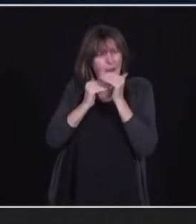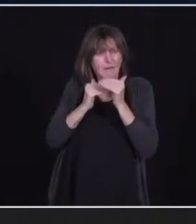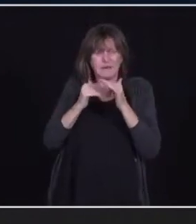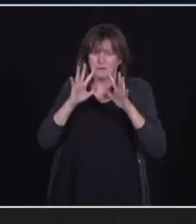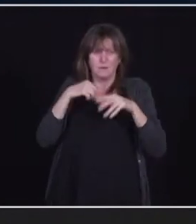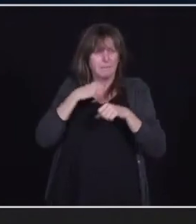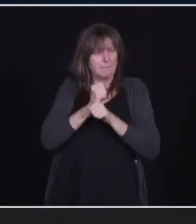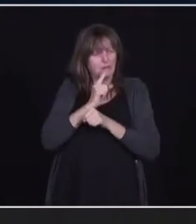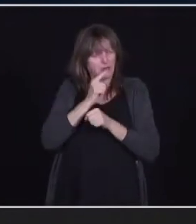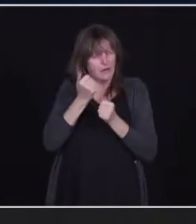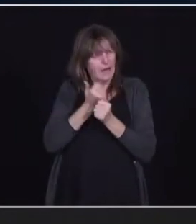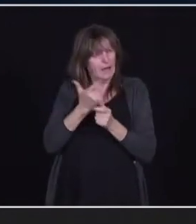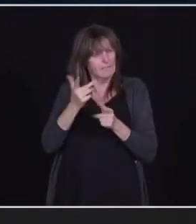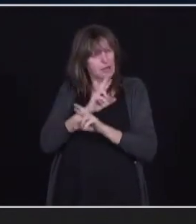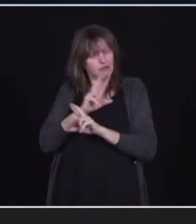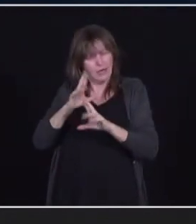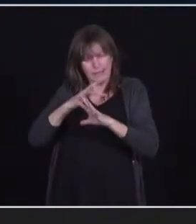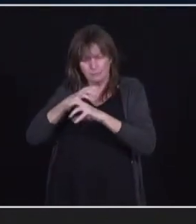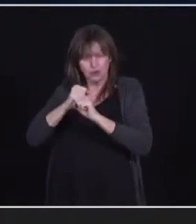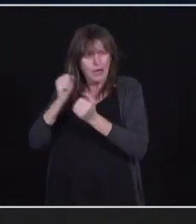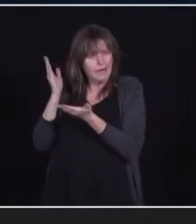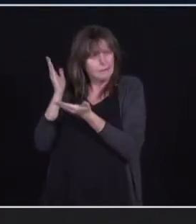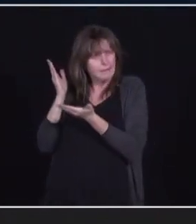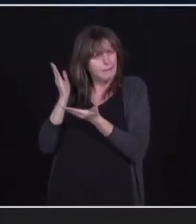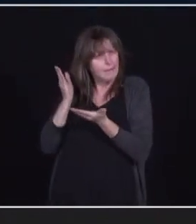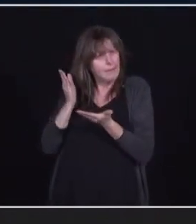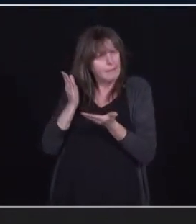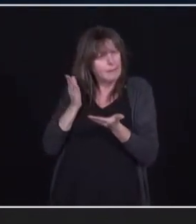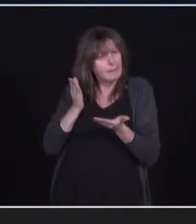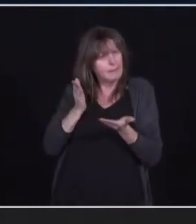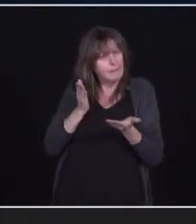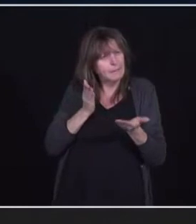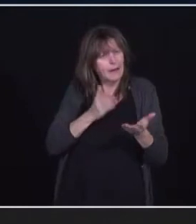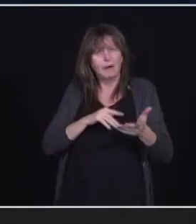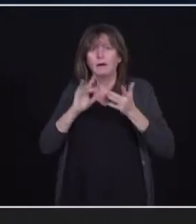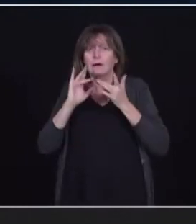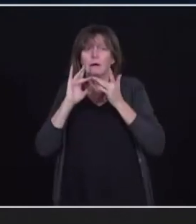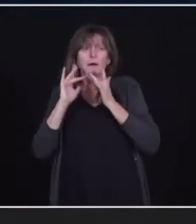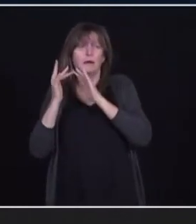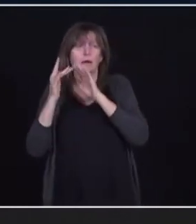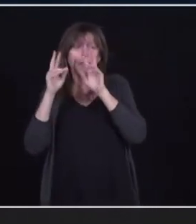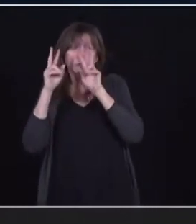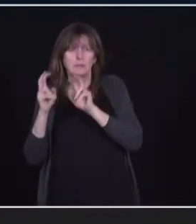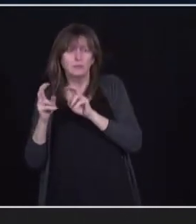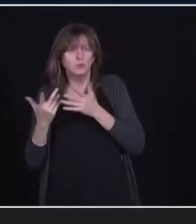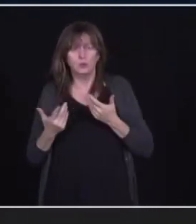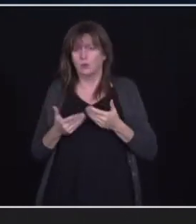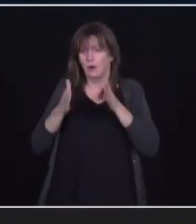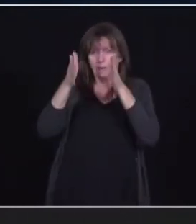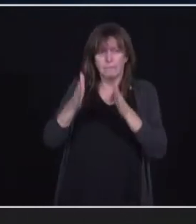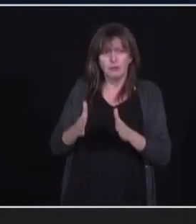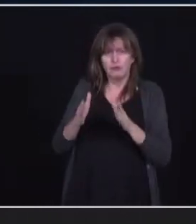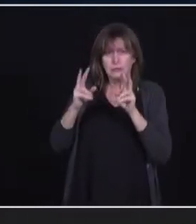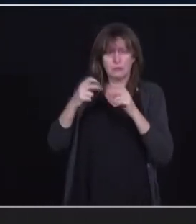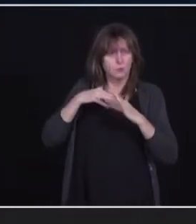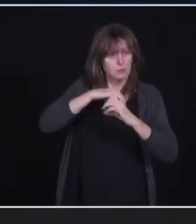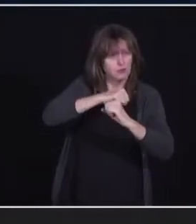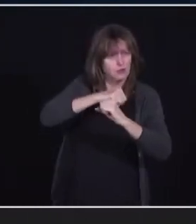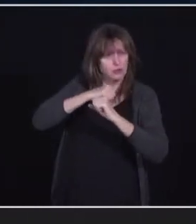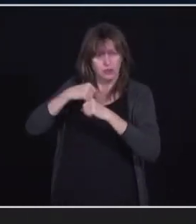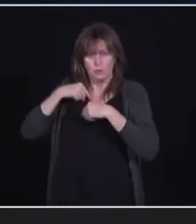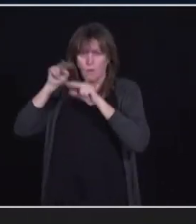protected. There's cybersecurity issues, there's physical security issues that we were monitoring and ensuring and